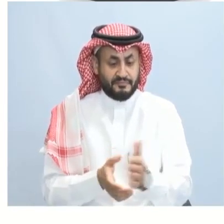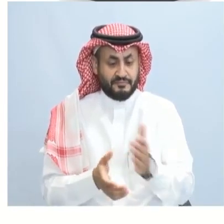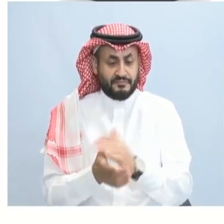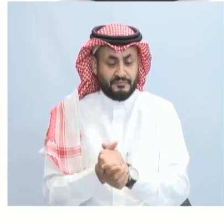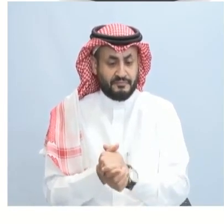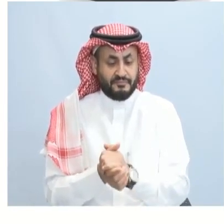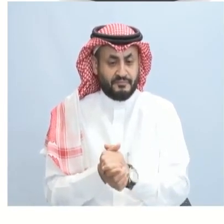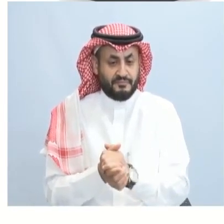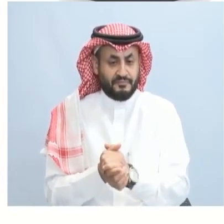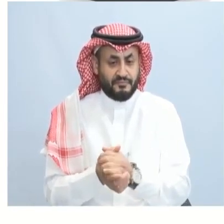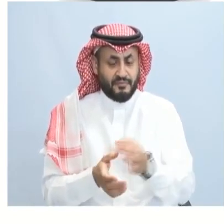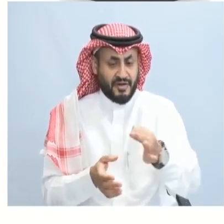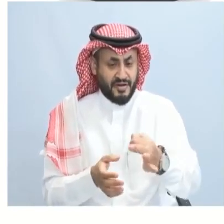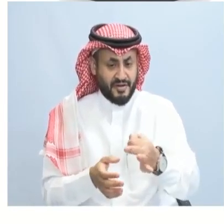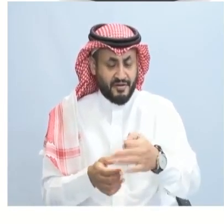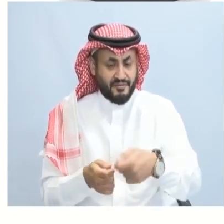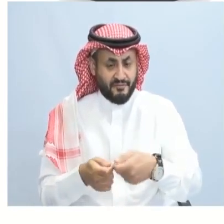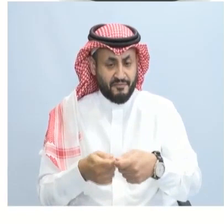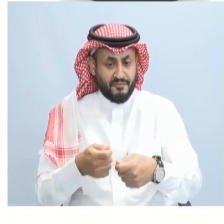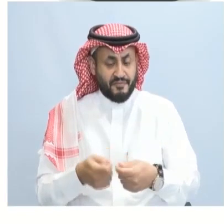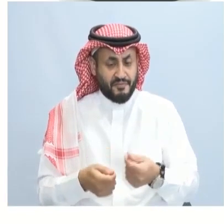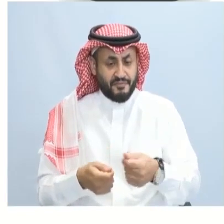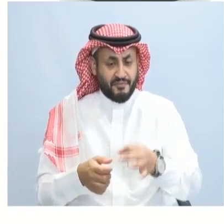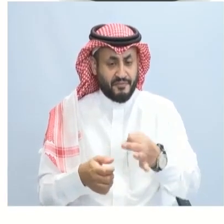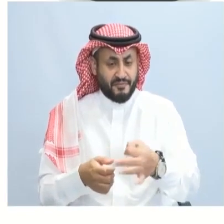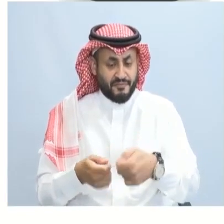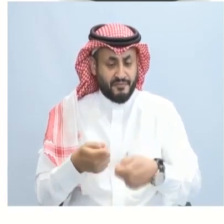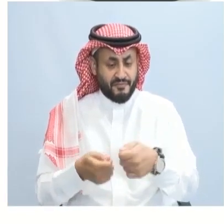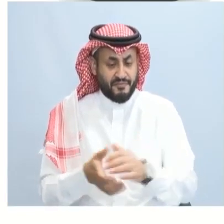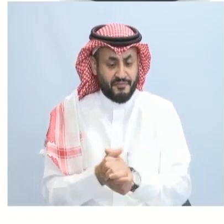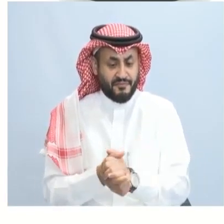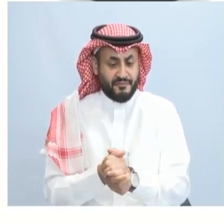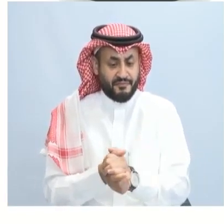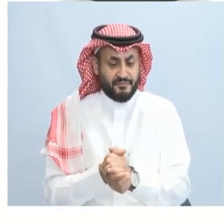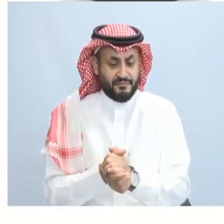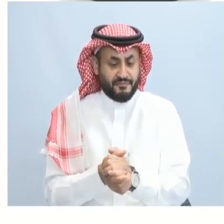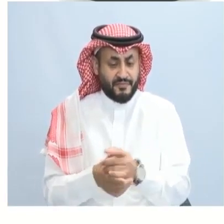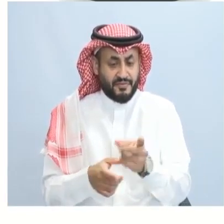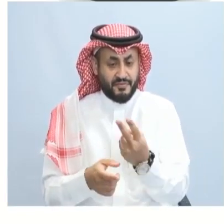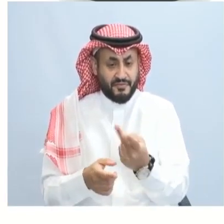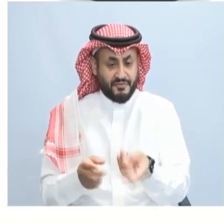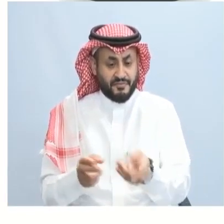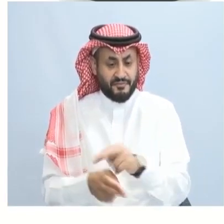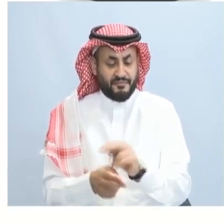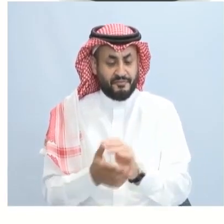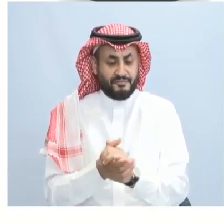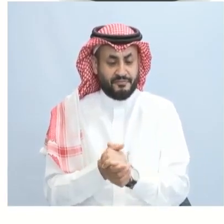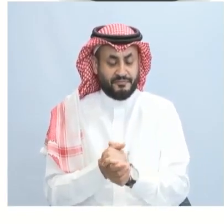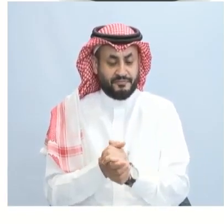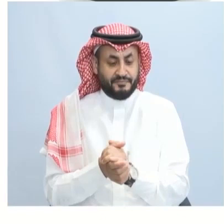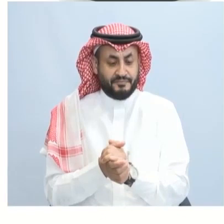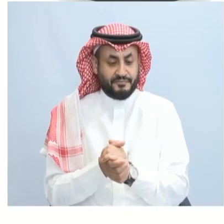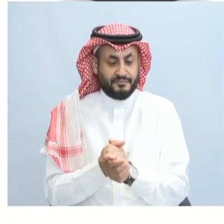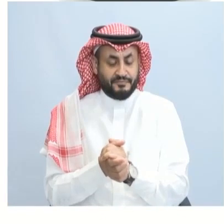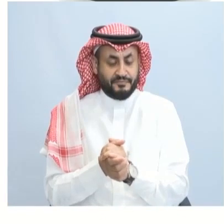Inexpensive metal coins and coins made of valuable metals. So actually we have here the opposite of the first one. So you